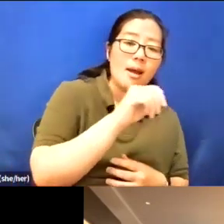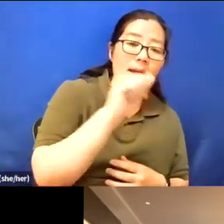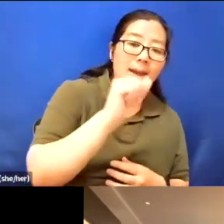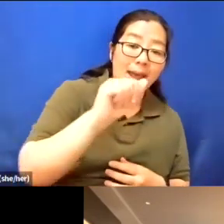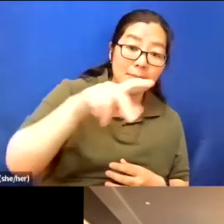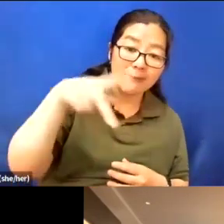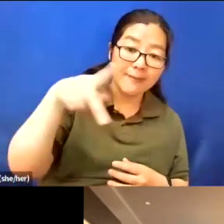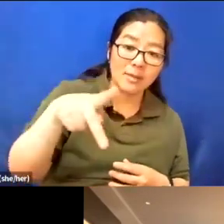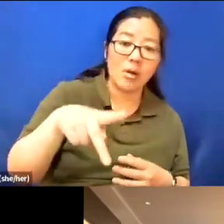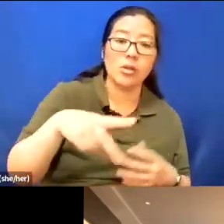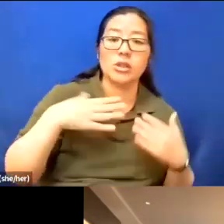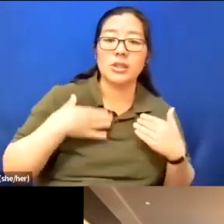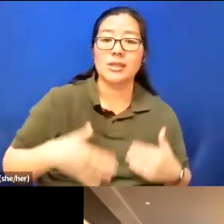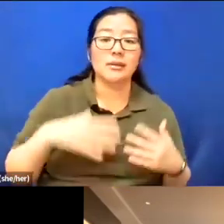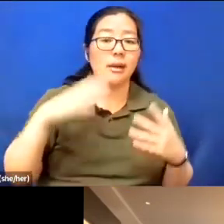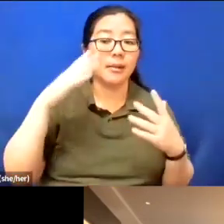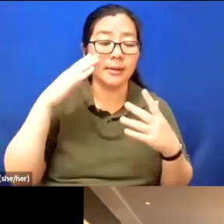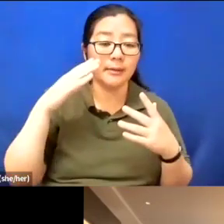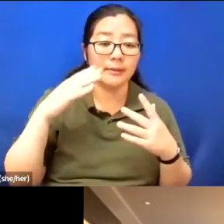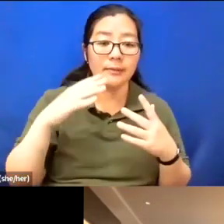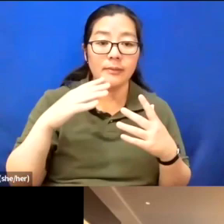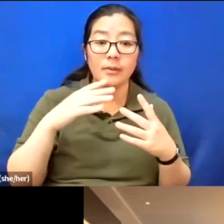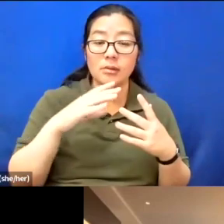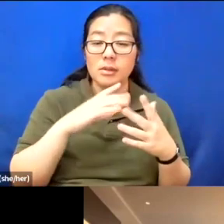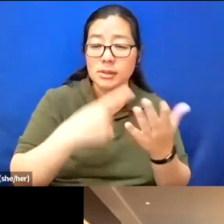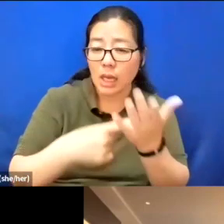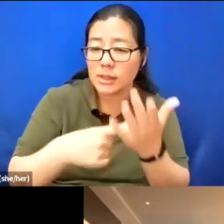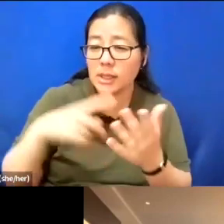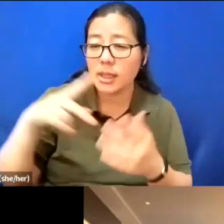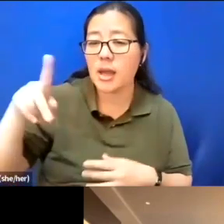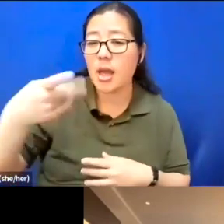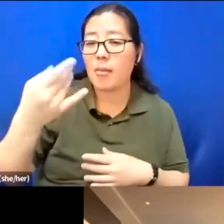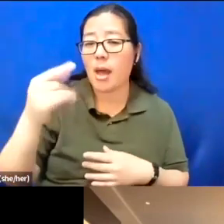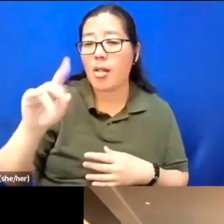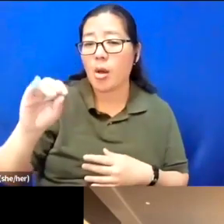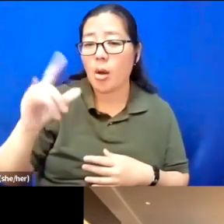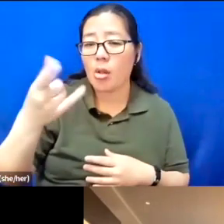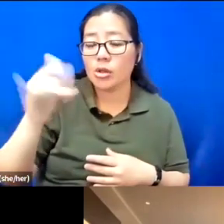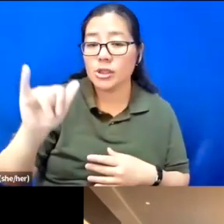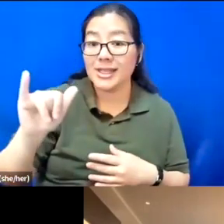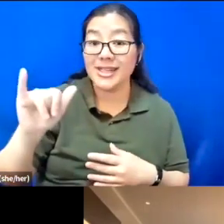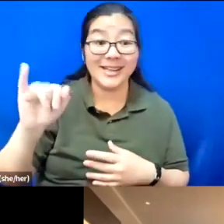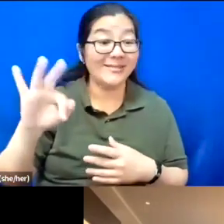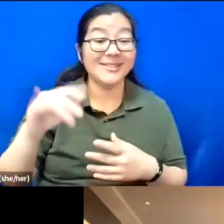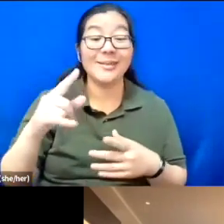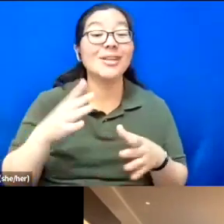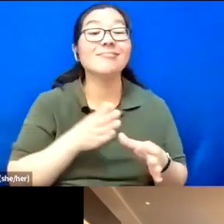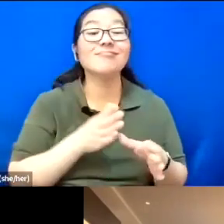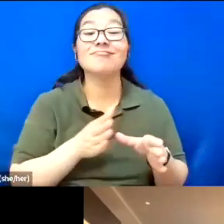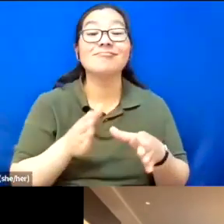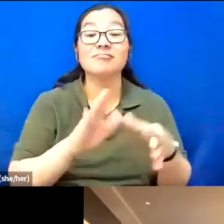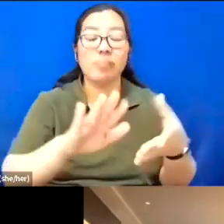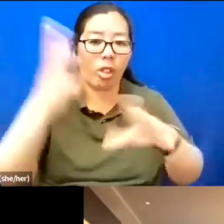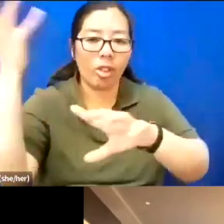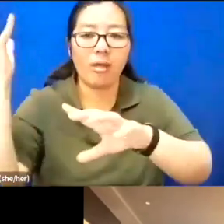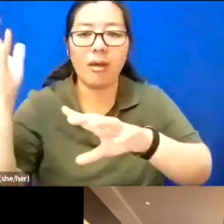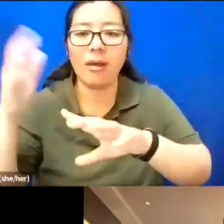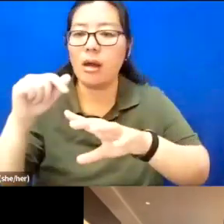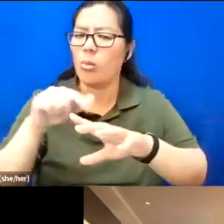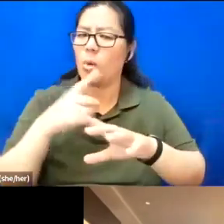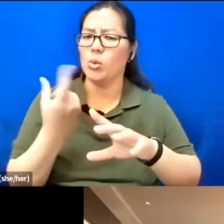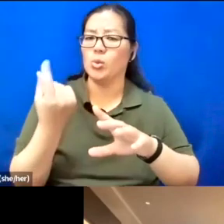with talking about pathology when things go a little raunchy. That's sort of the next step in terms of studying, you